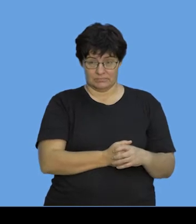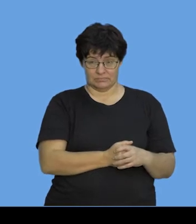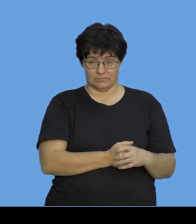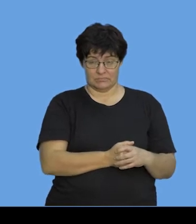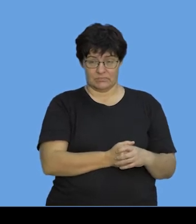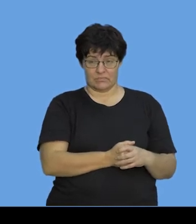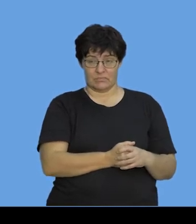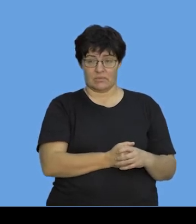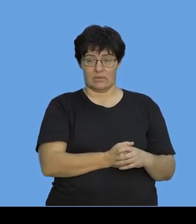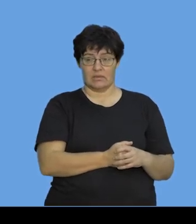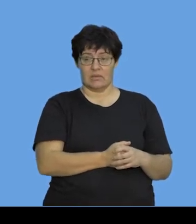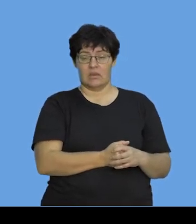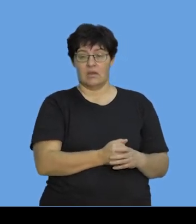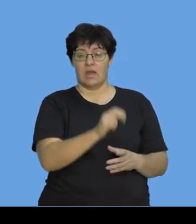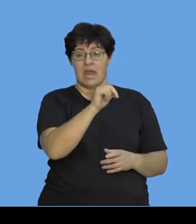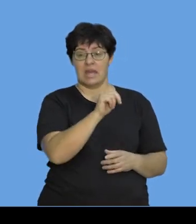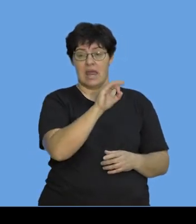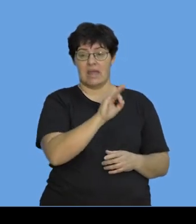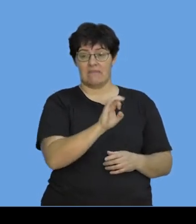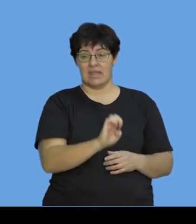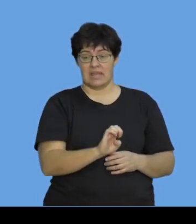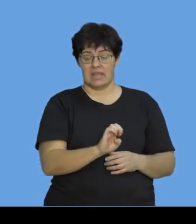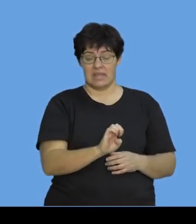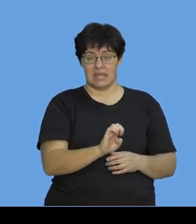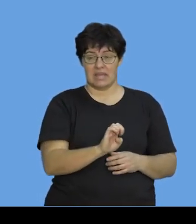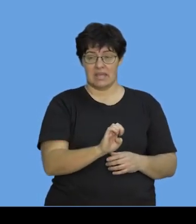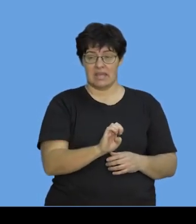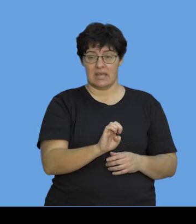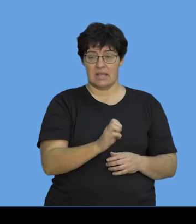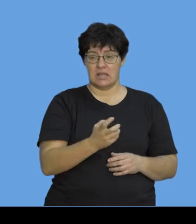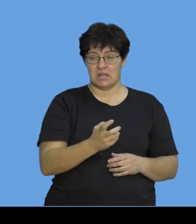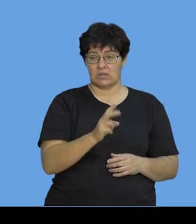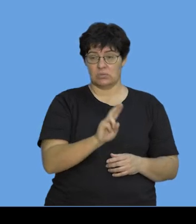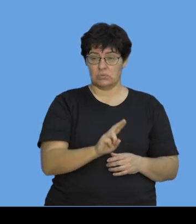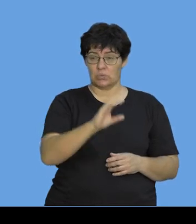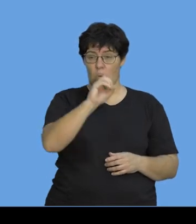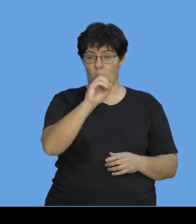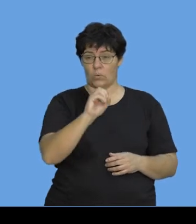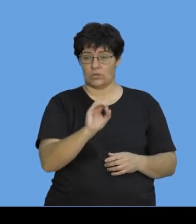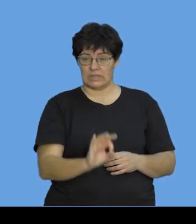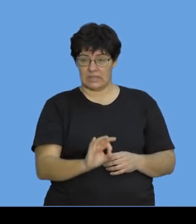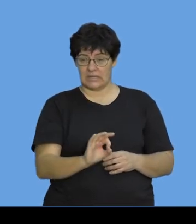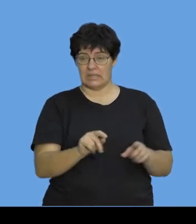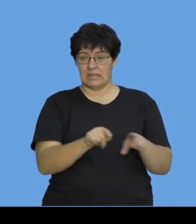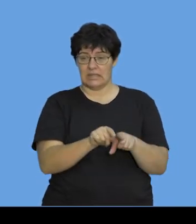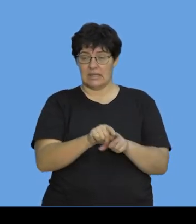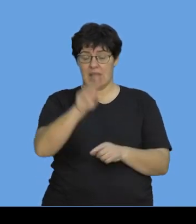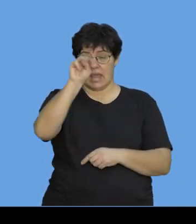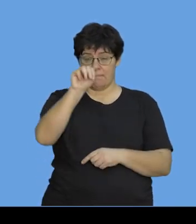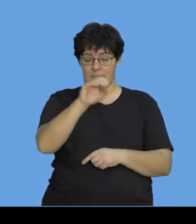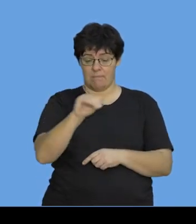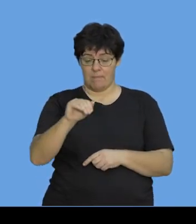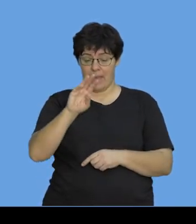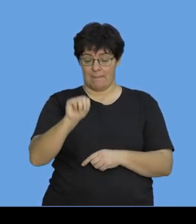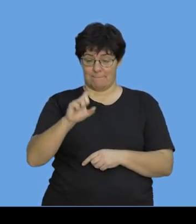3 oxide is it actually equals to the mass of the sample divided by the molar mass. So the mass